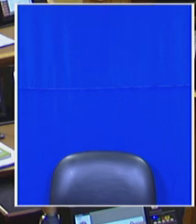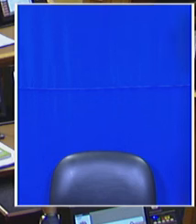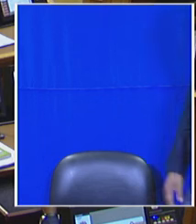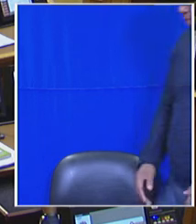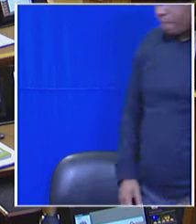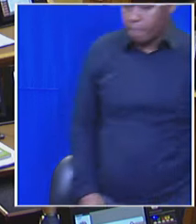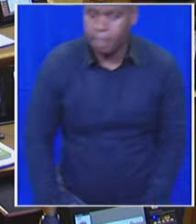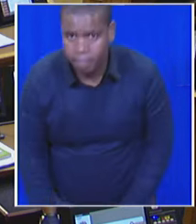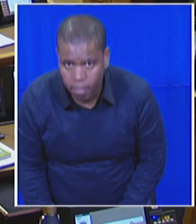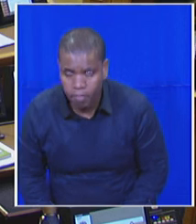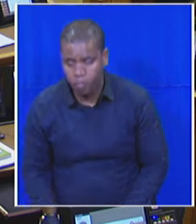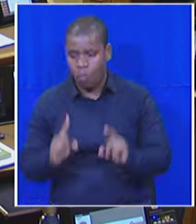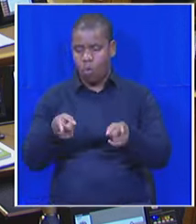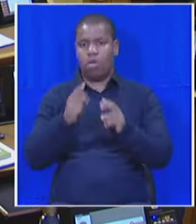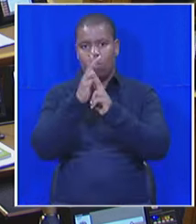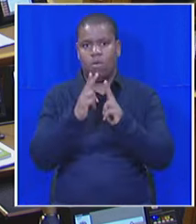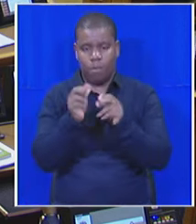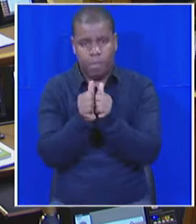Order, honourable members.